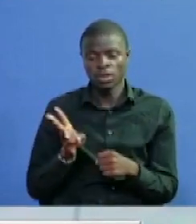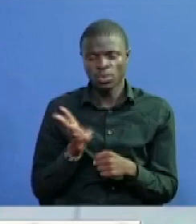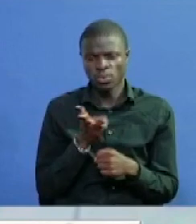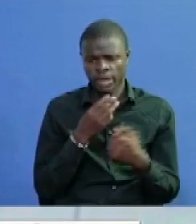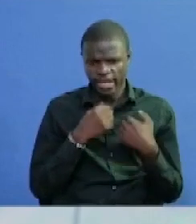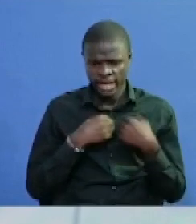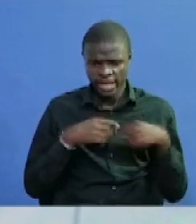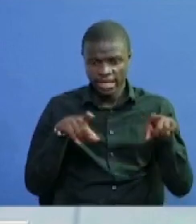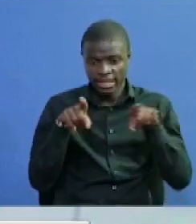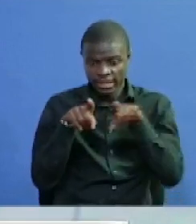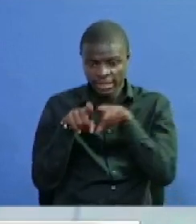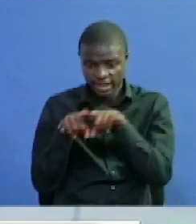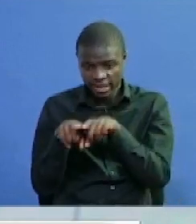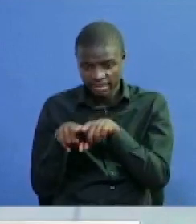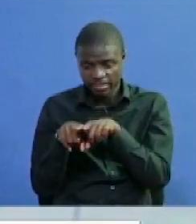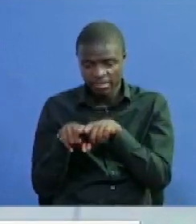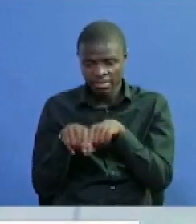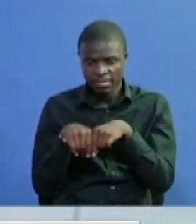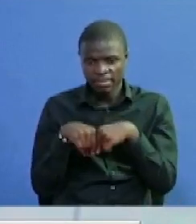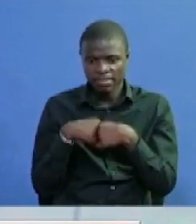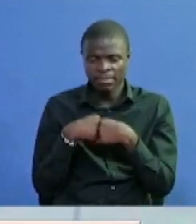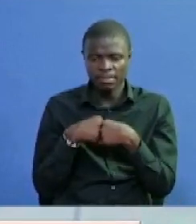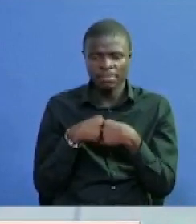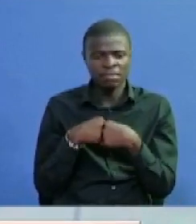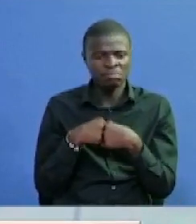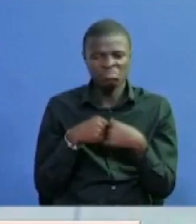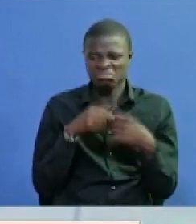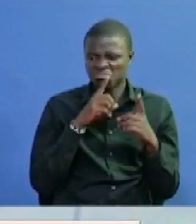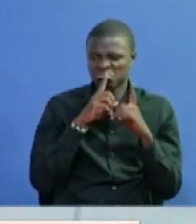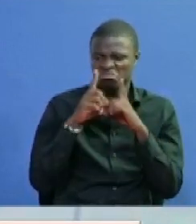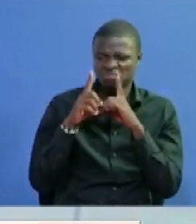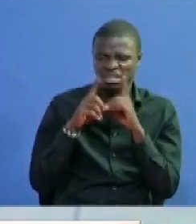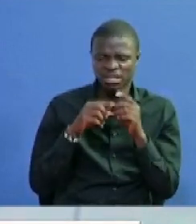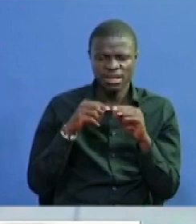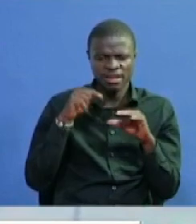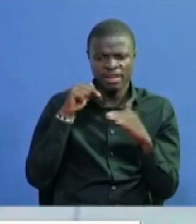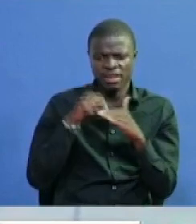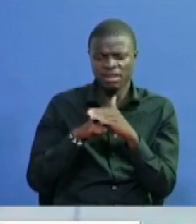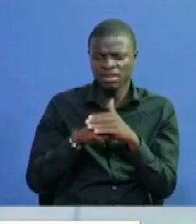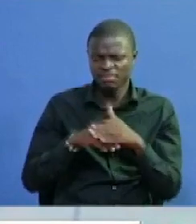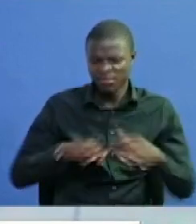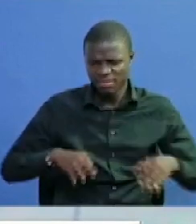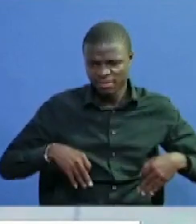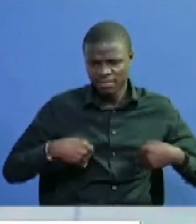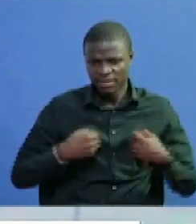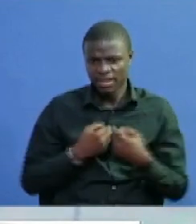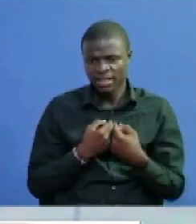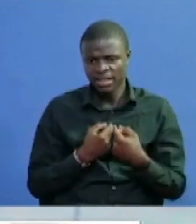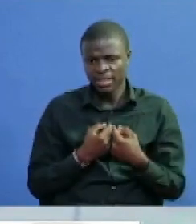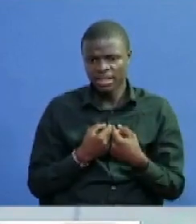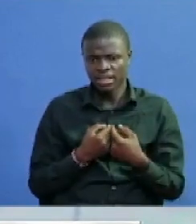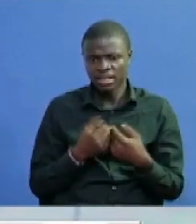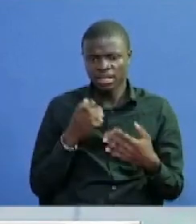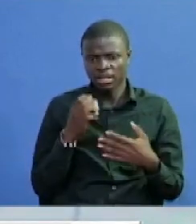disagreements post-election, and there was a deeply entrenched feeling, complete with